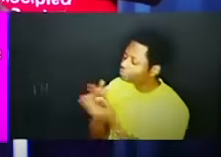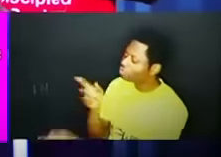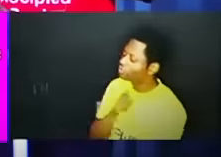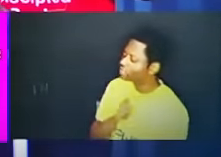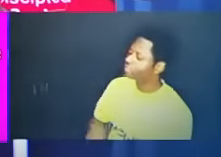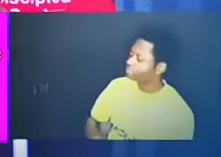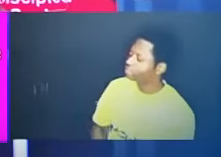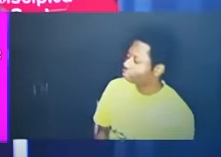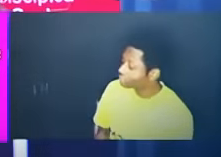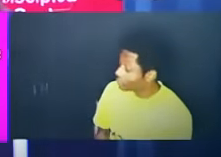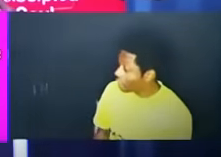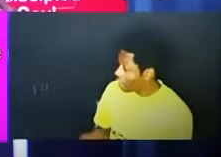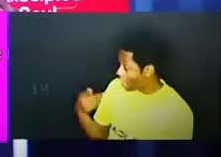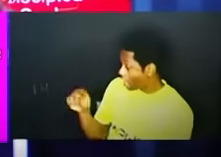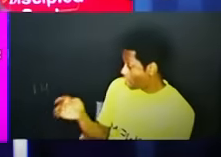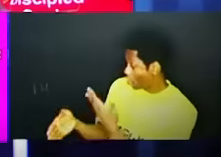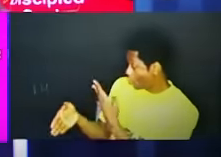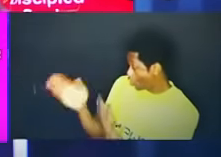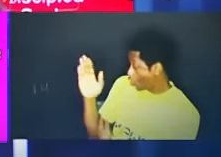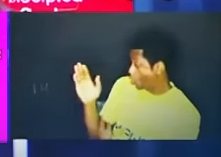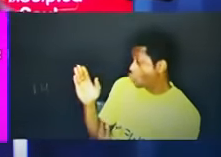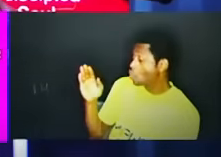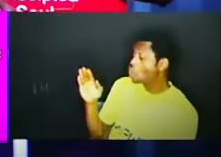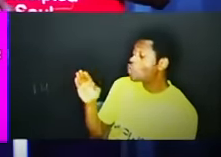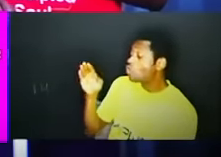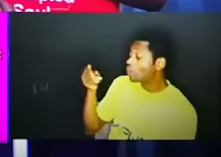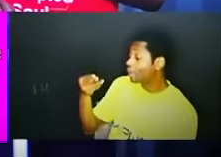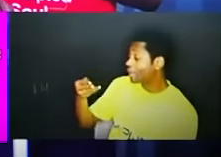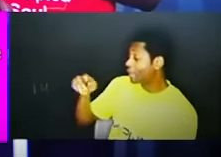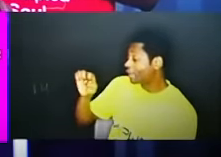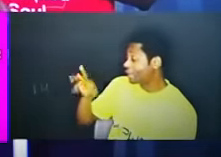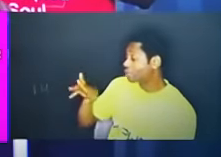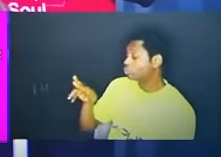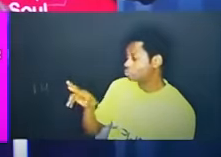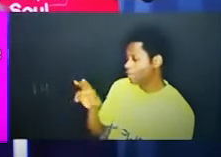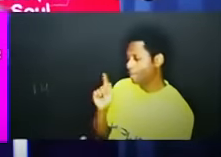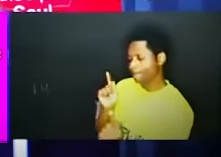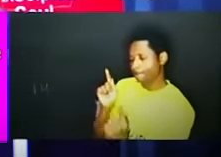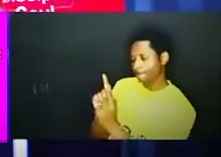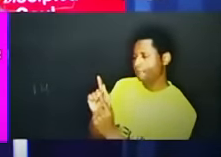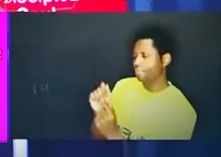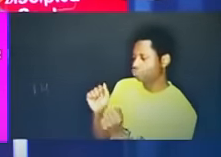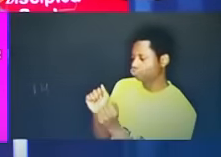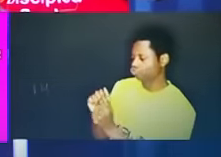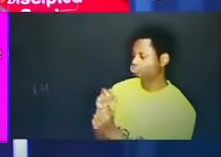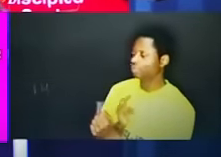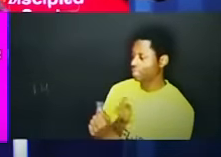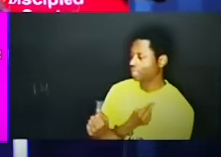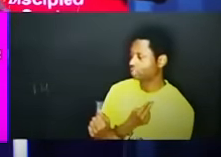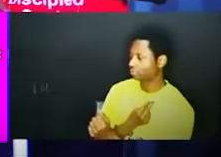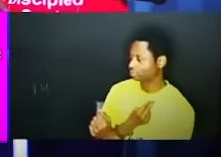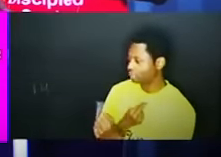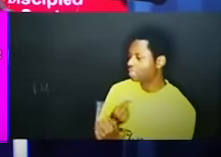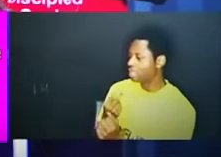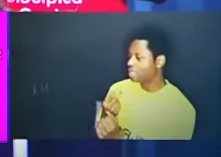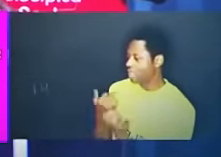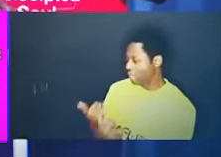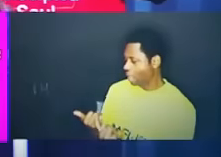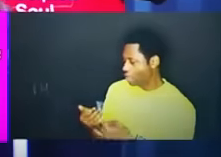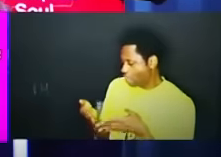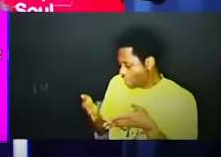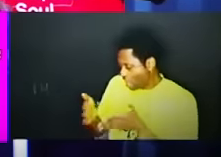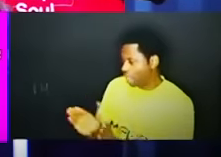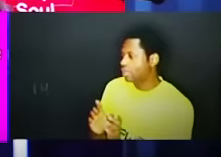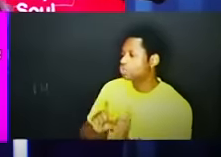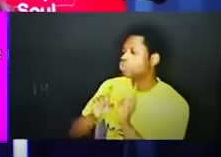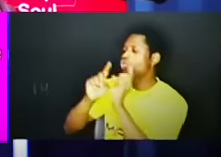said, the God of the Hebrews has met with us. Now let us take a 3-day journey into